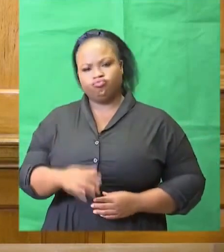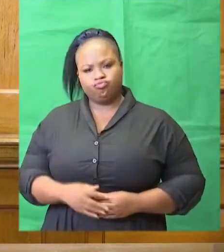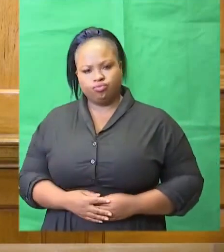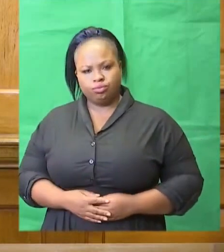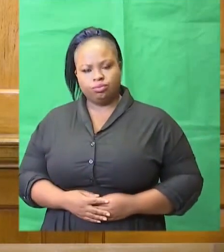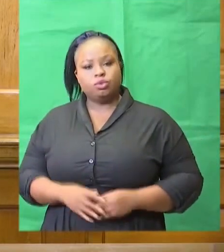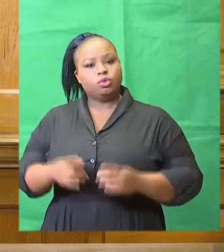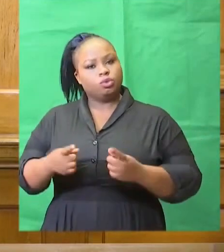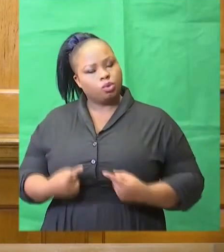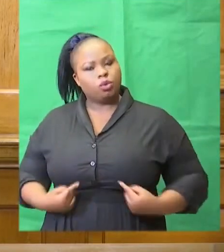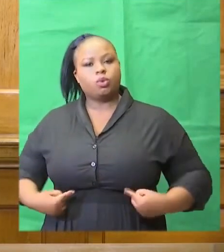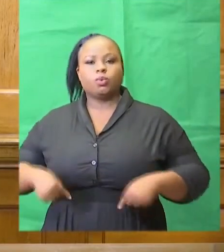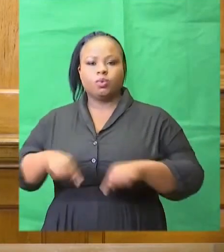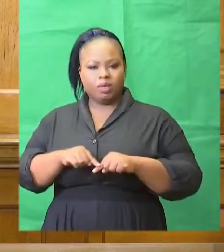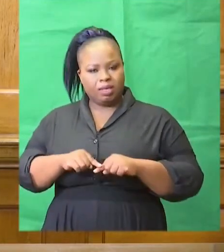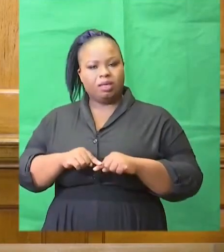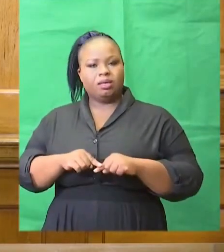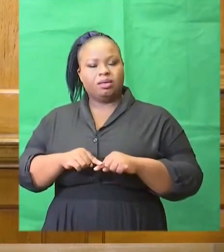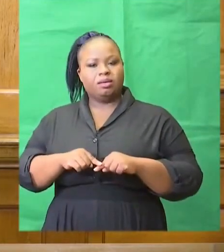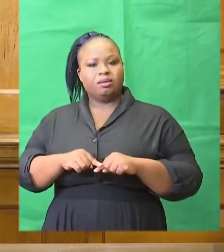have to live with this